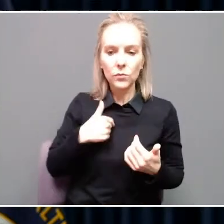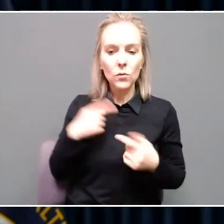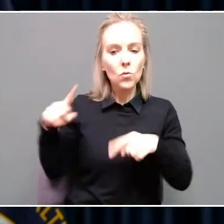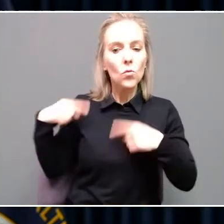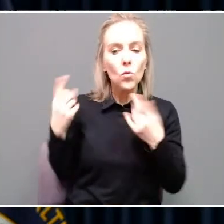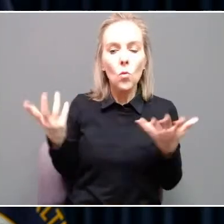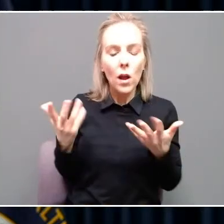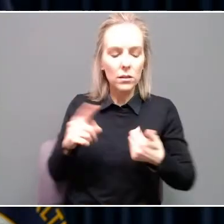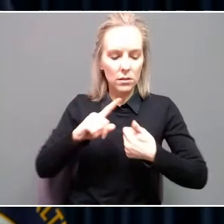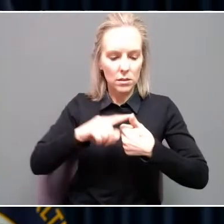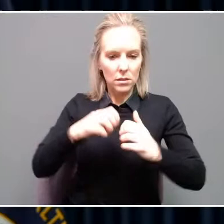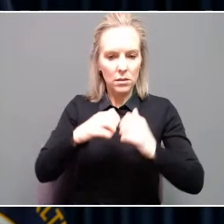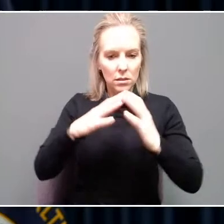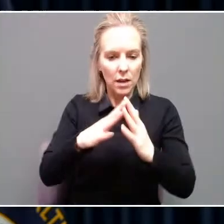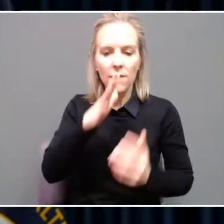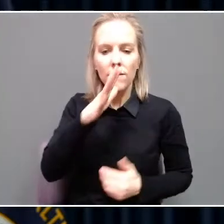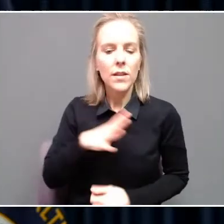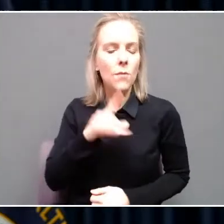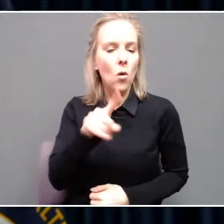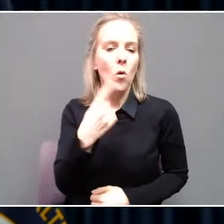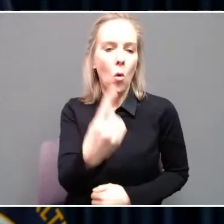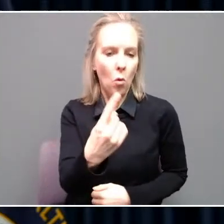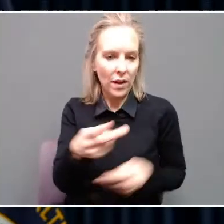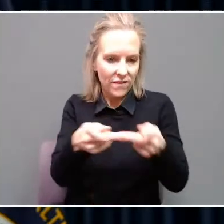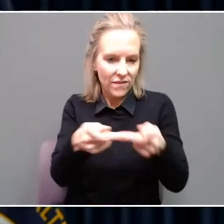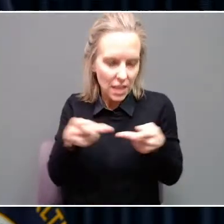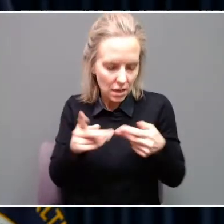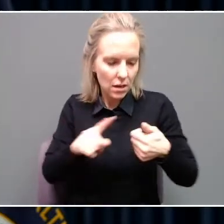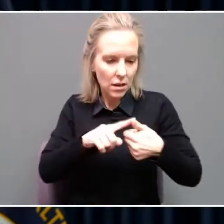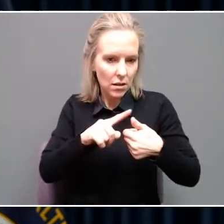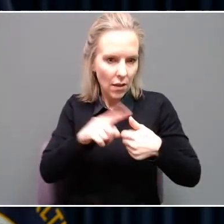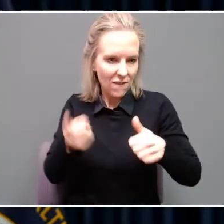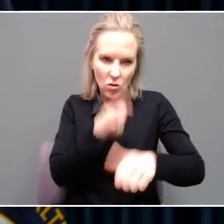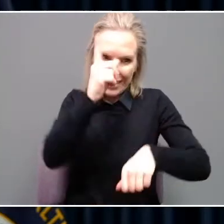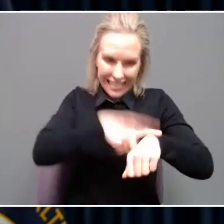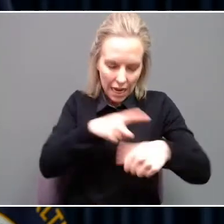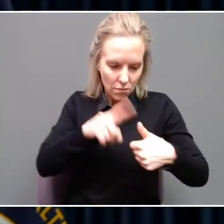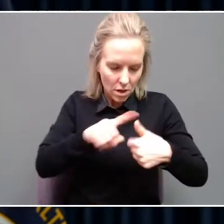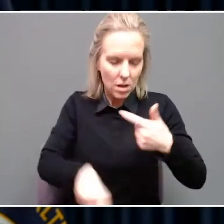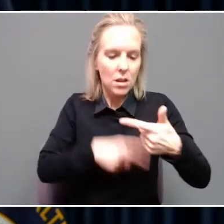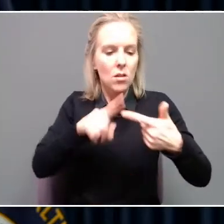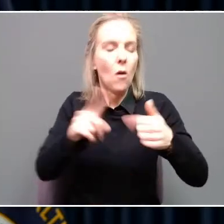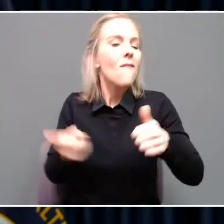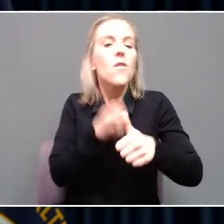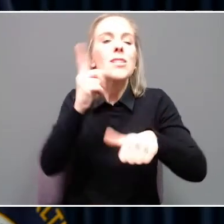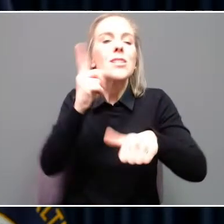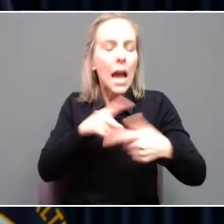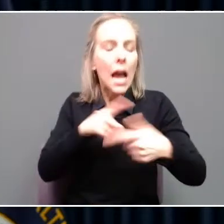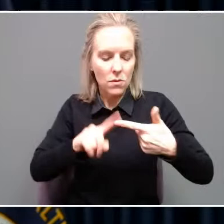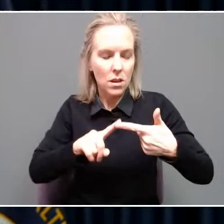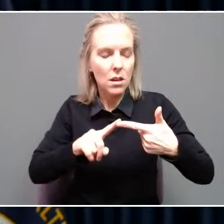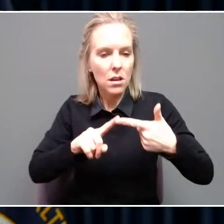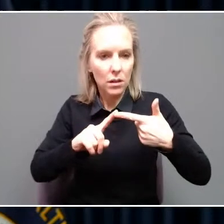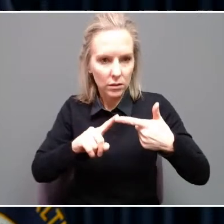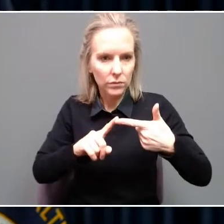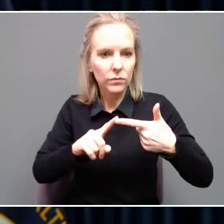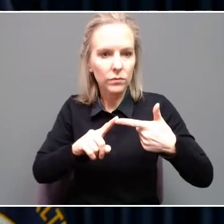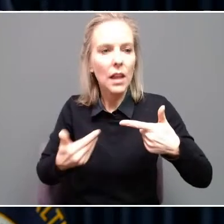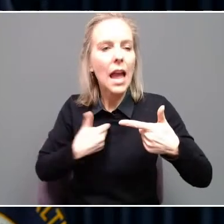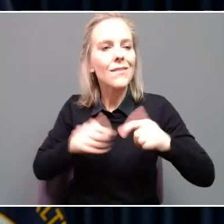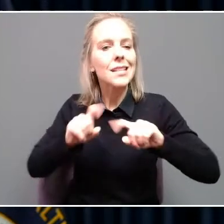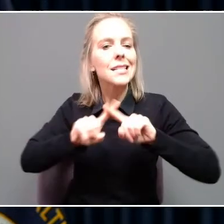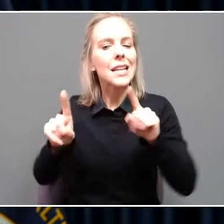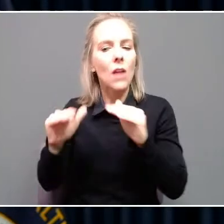for the first time. And two, for the first time in the history of this program, we have different levels